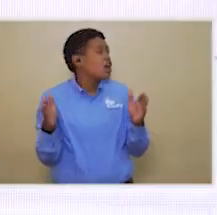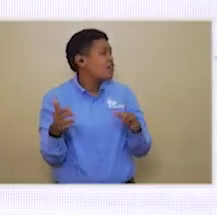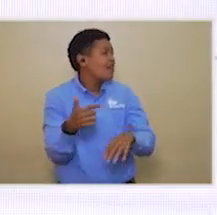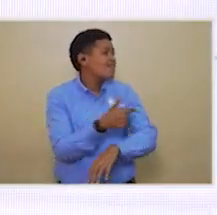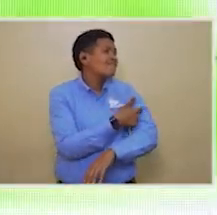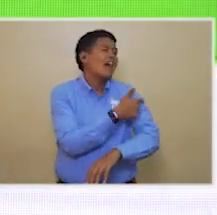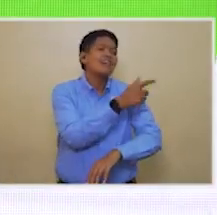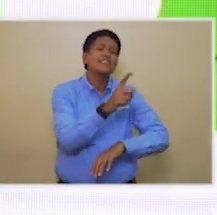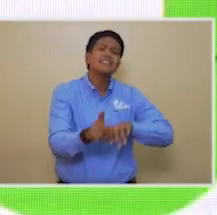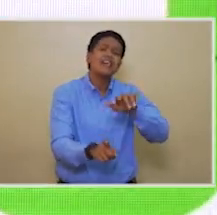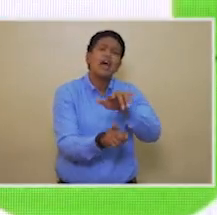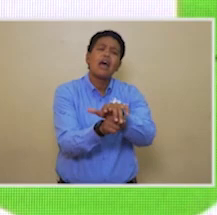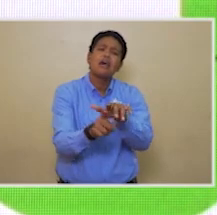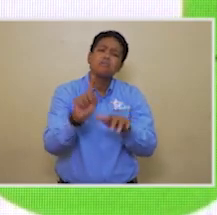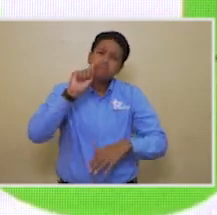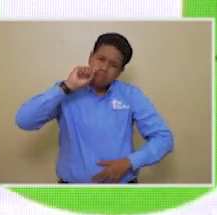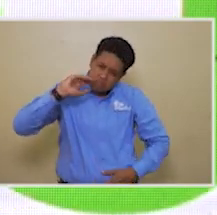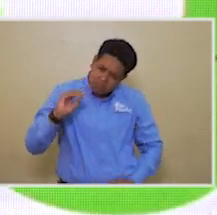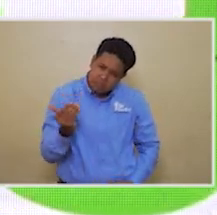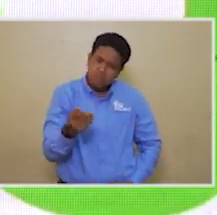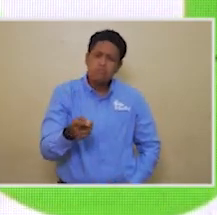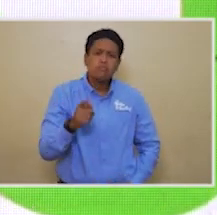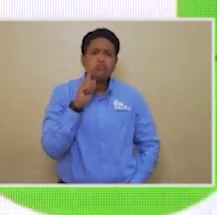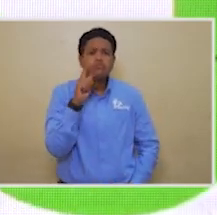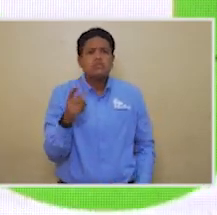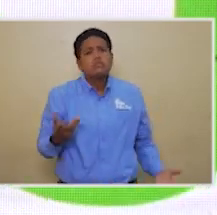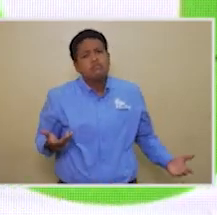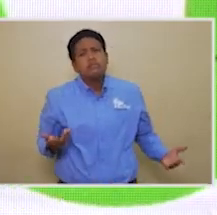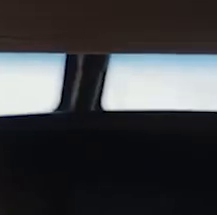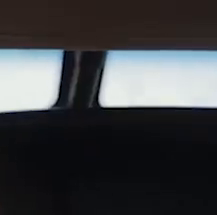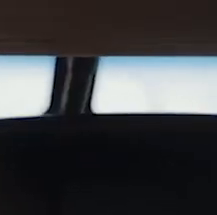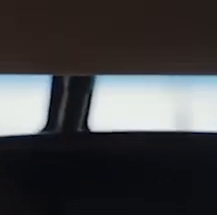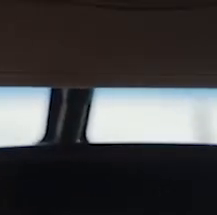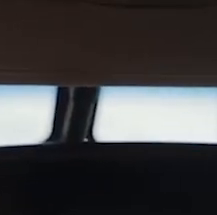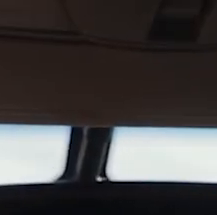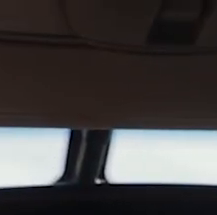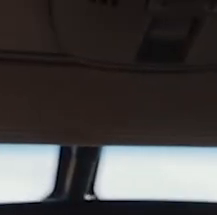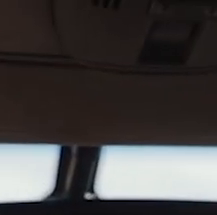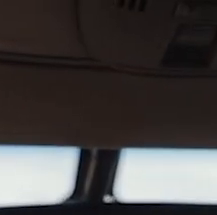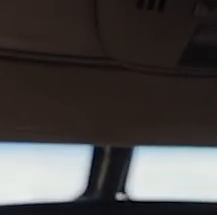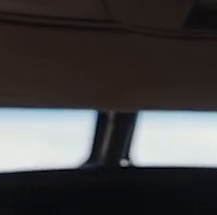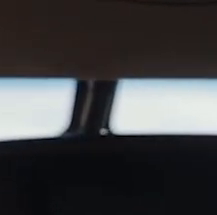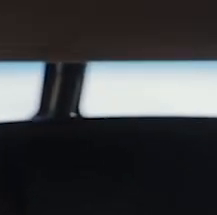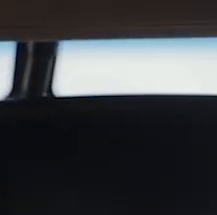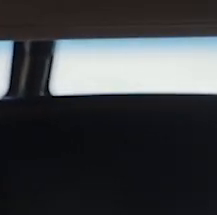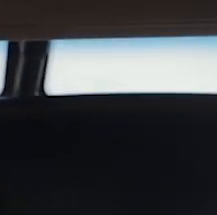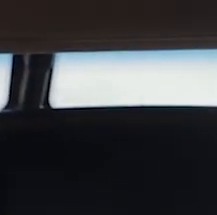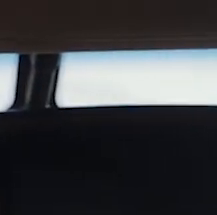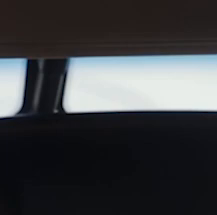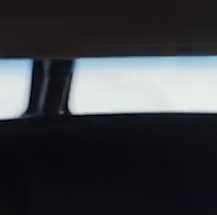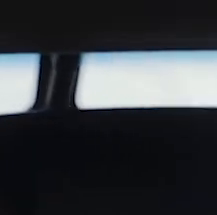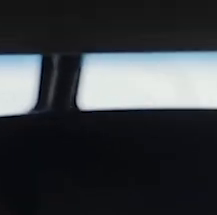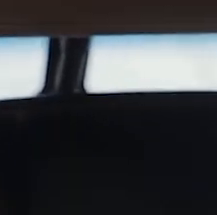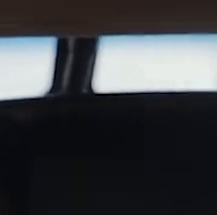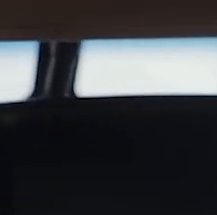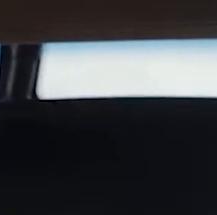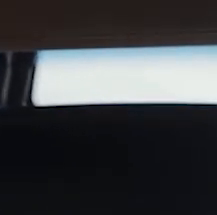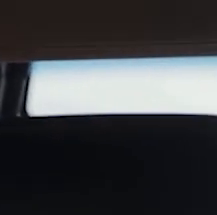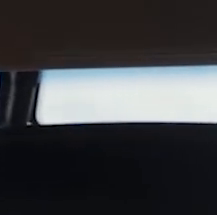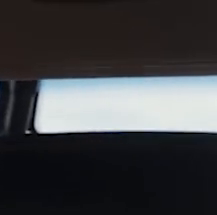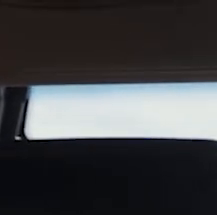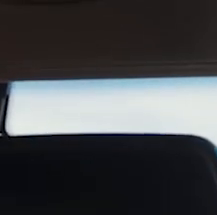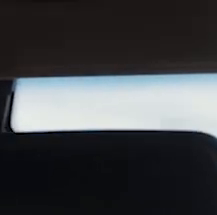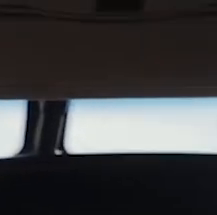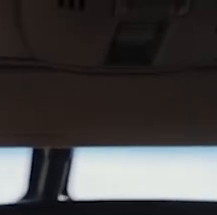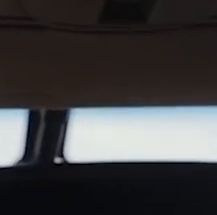vaccines appear to be very, very safe. In fact, you have a bigger risk if you go into your car